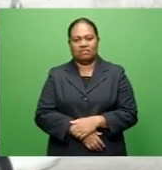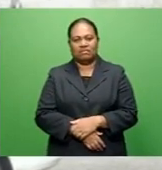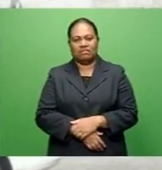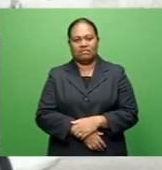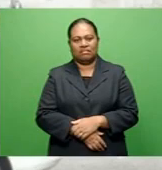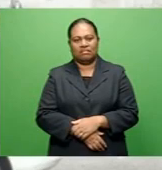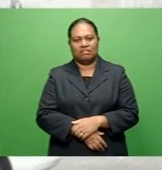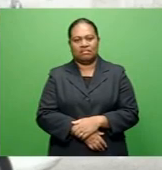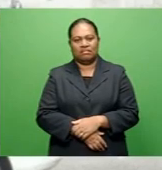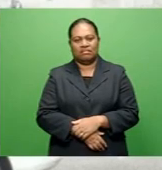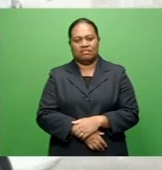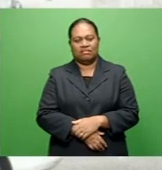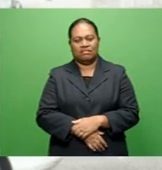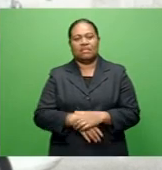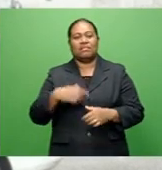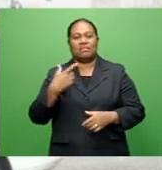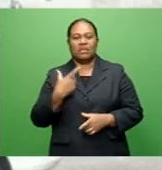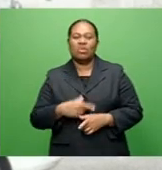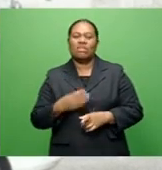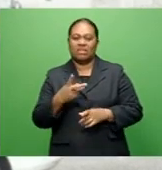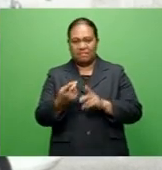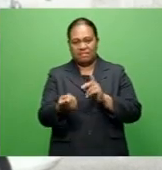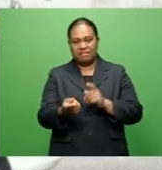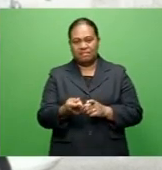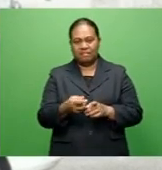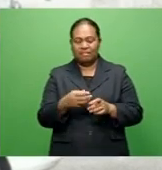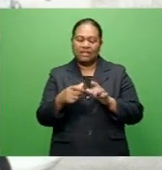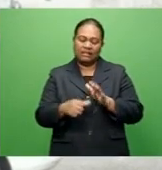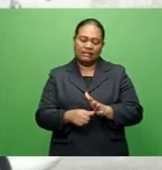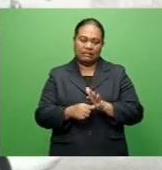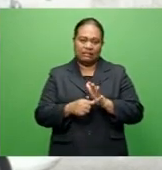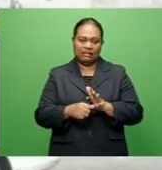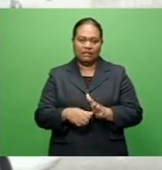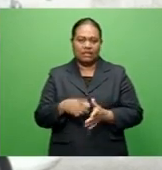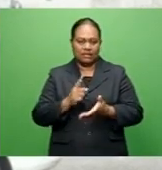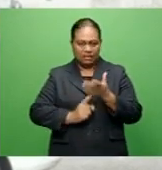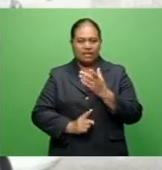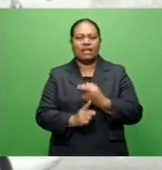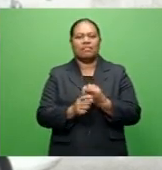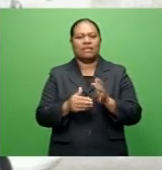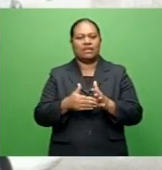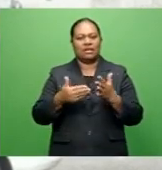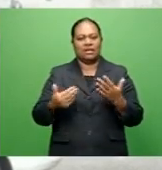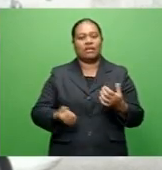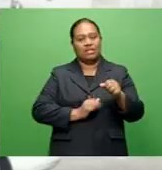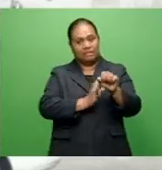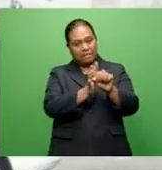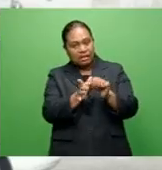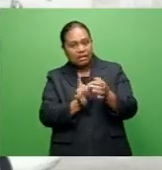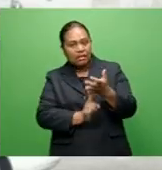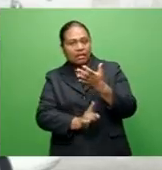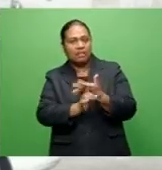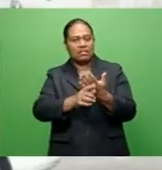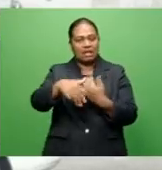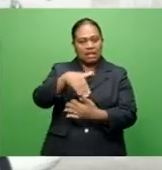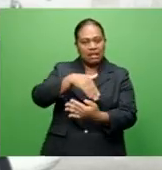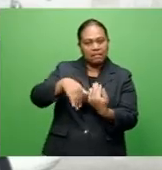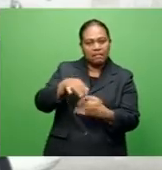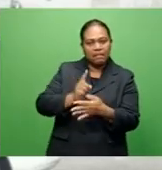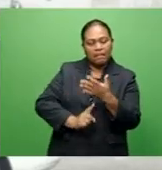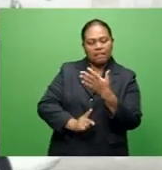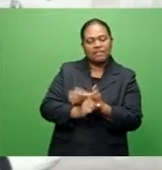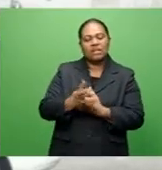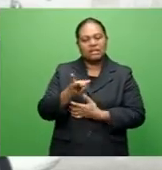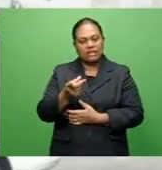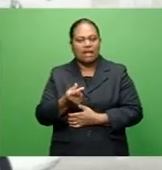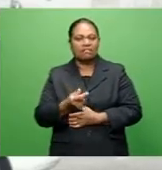calling back to what parents are facing during this COVID-19 pandemic, they might be